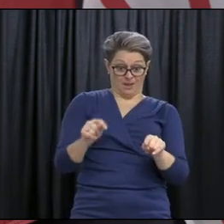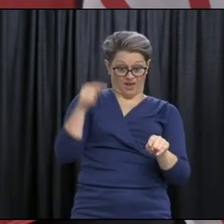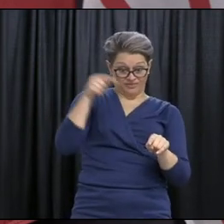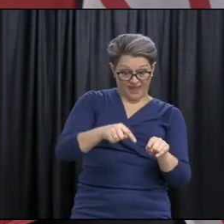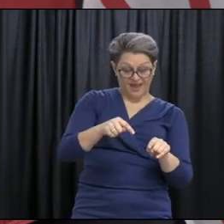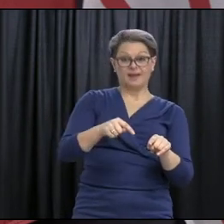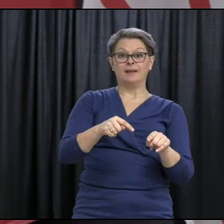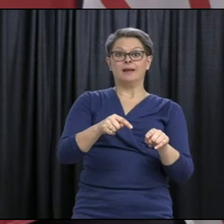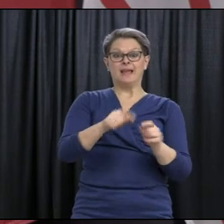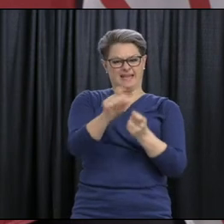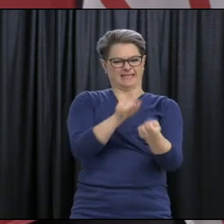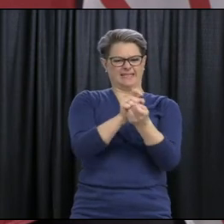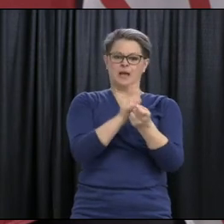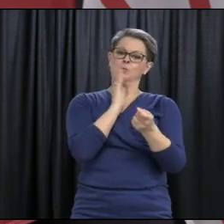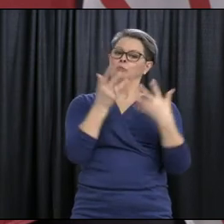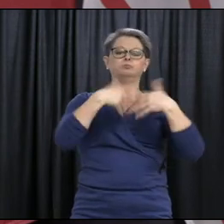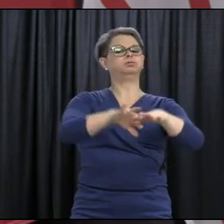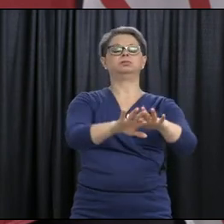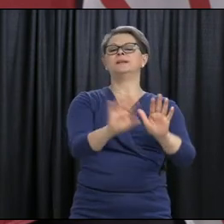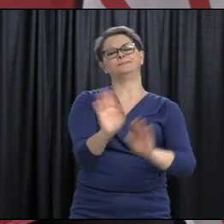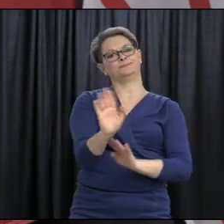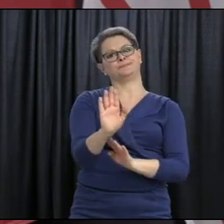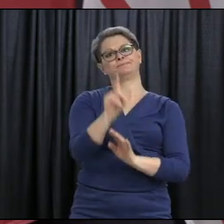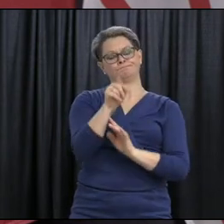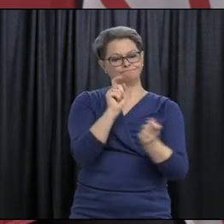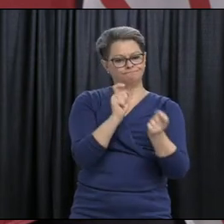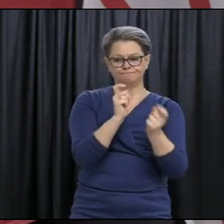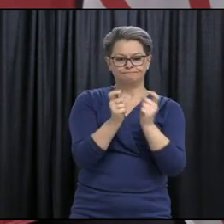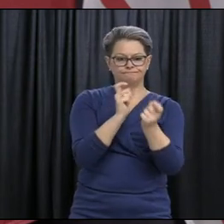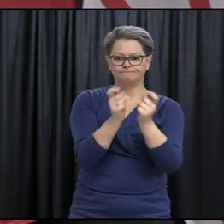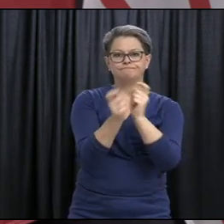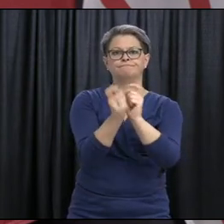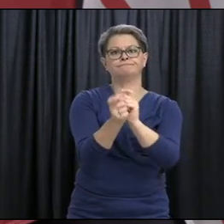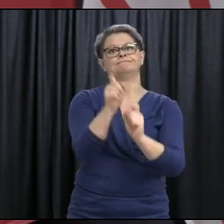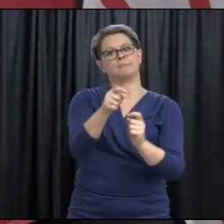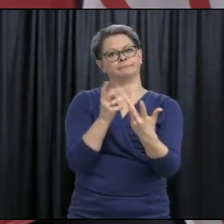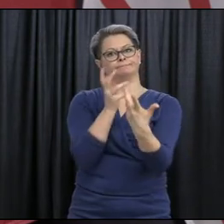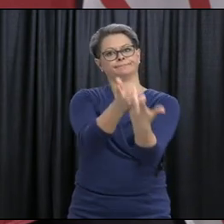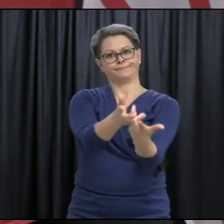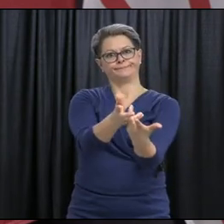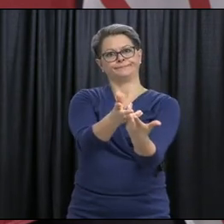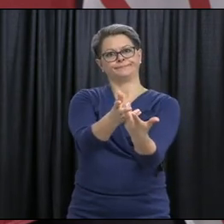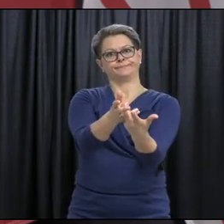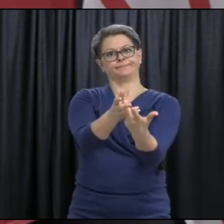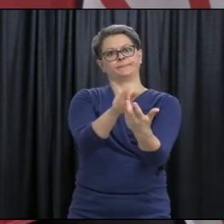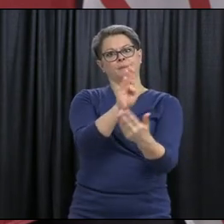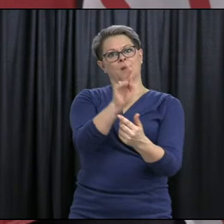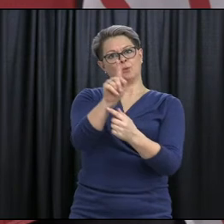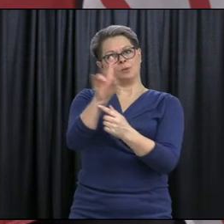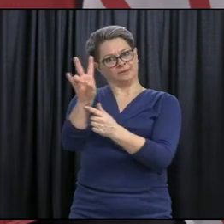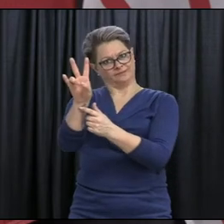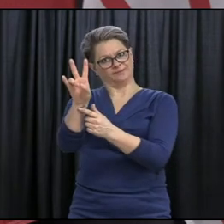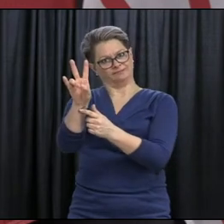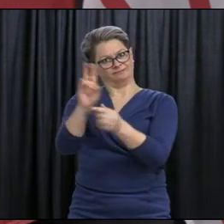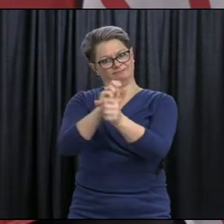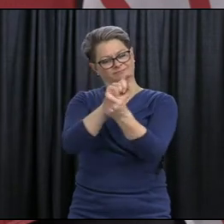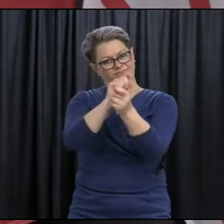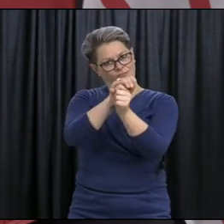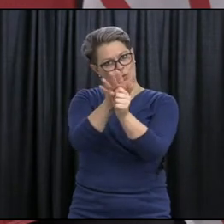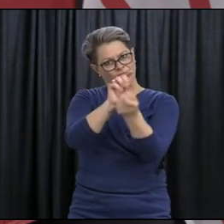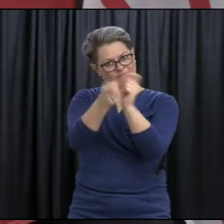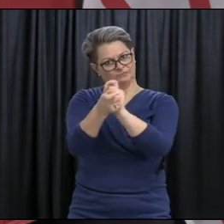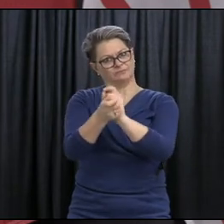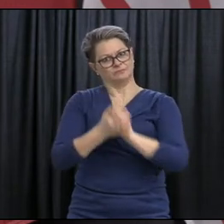answers with an evolving situation. We must and we do work with and consult